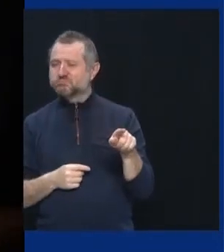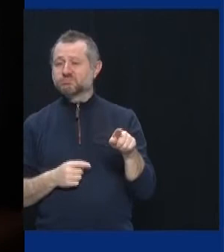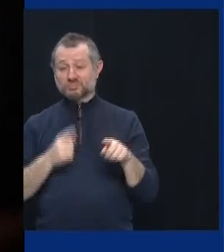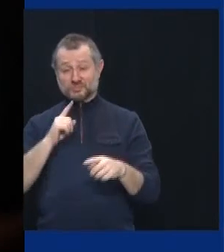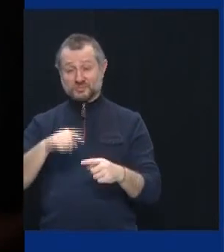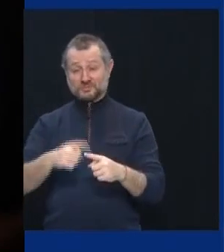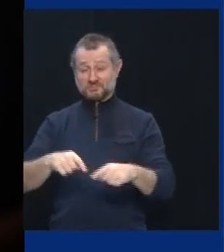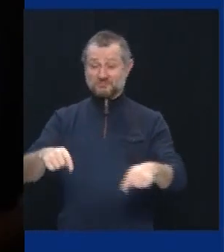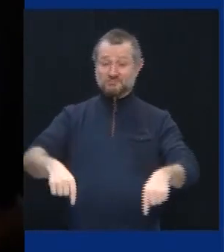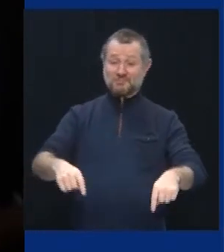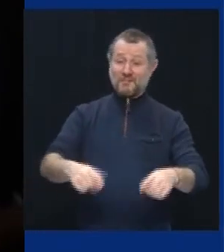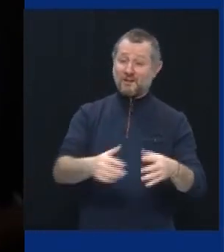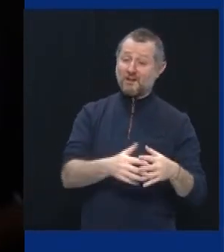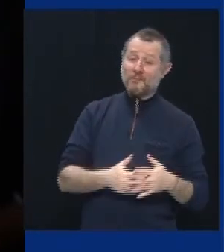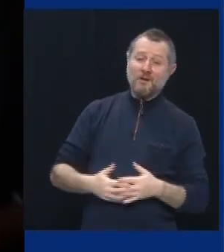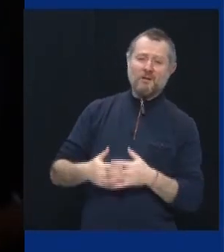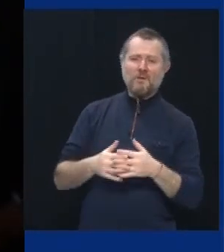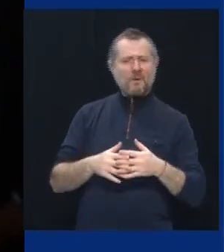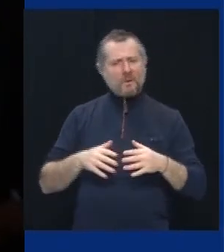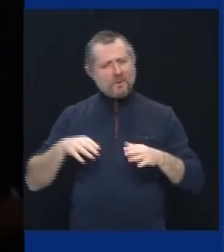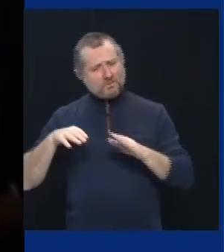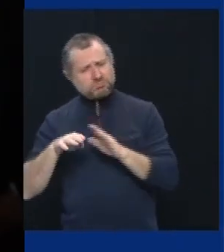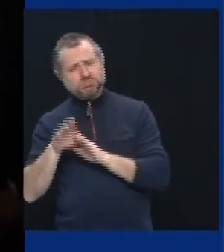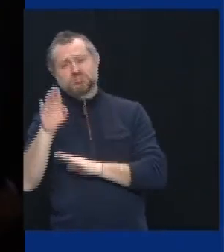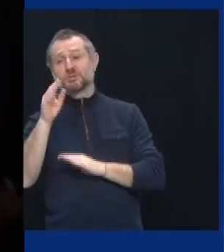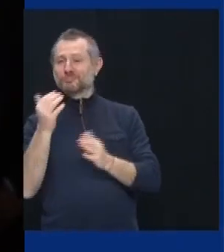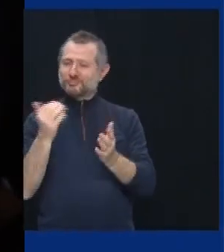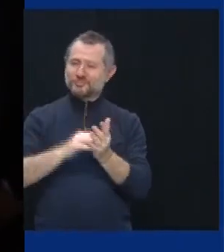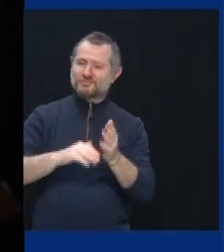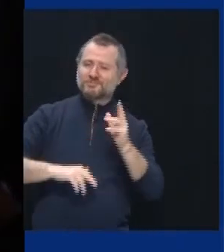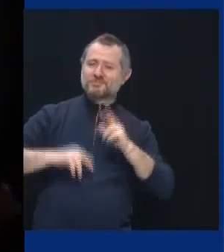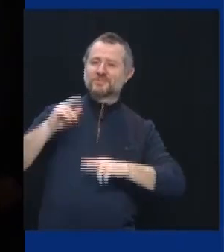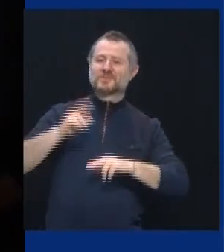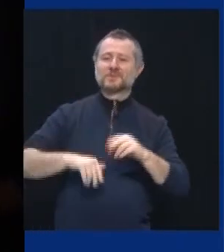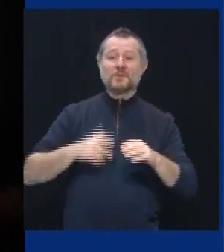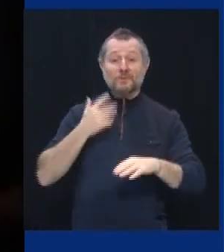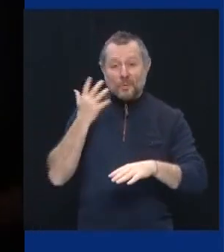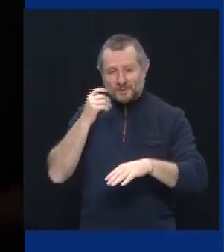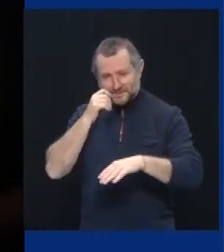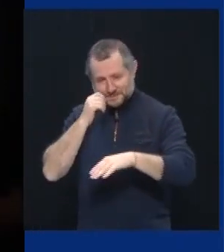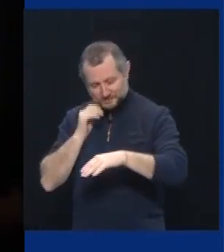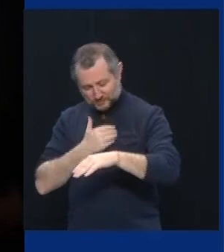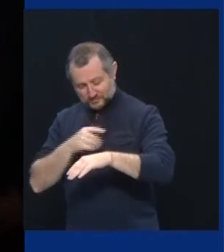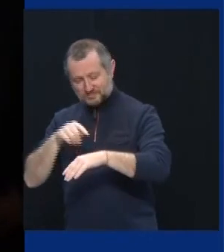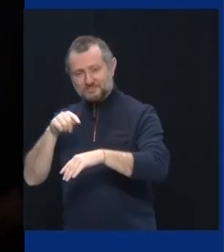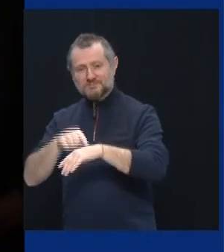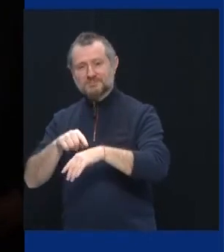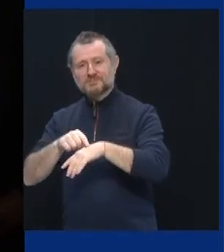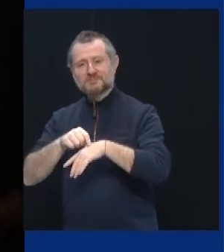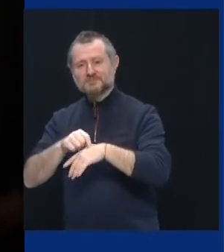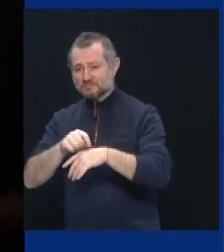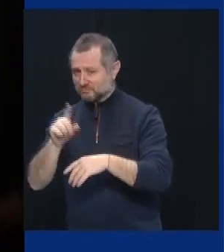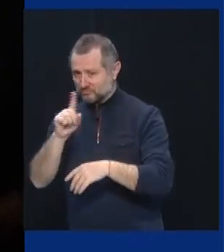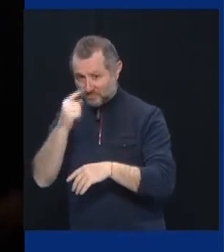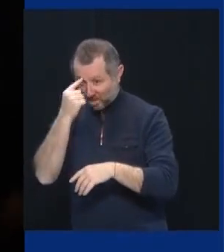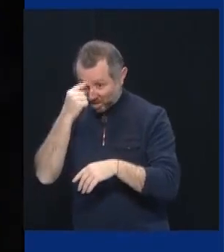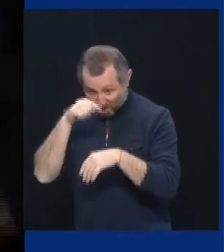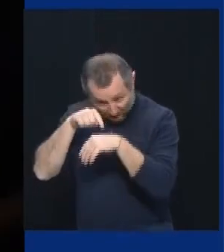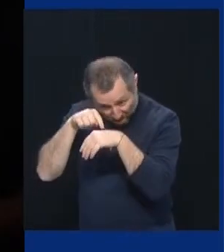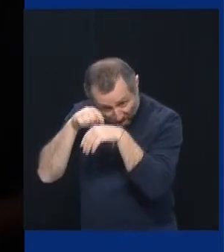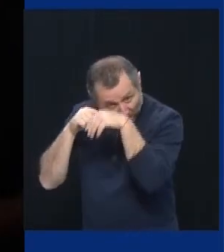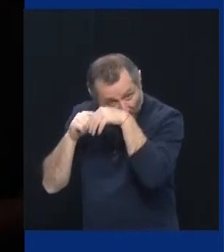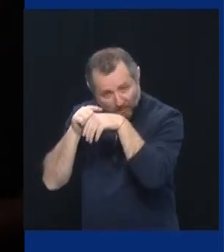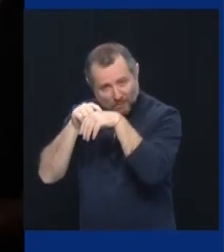America's rebuilt, that the color of our skin would not be how you're going to be treated, it's going to be taken care